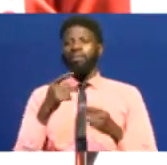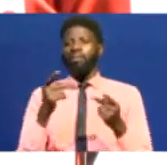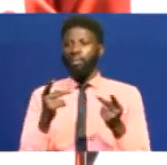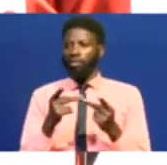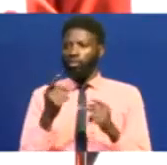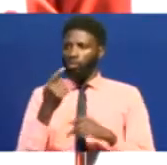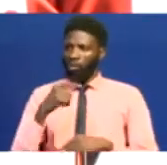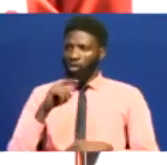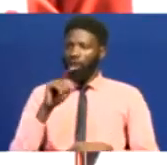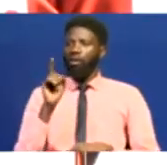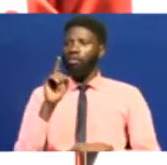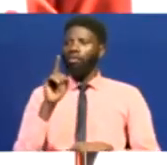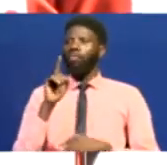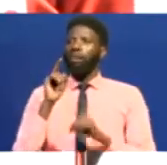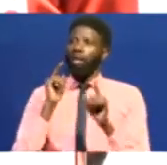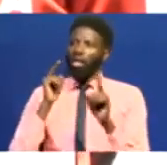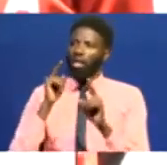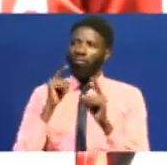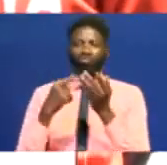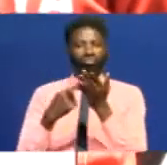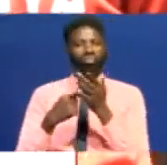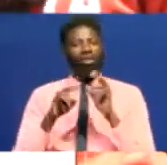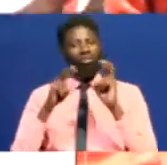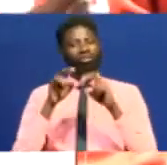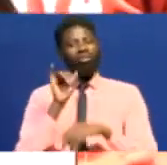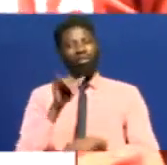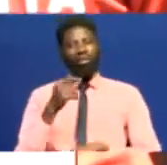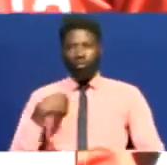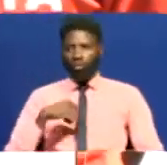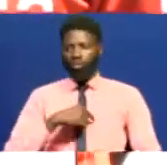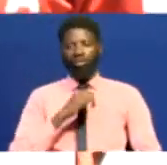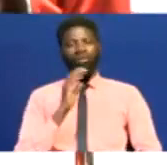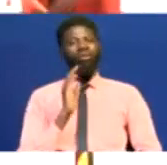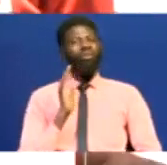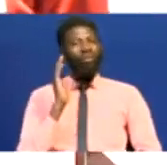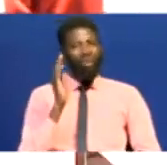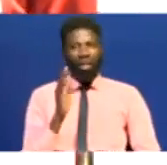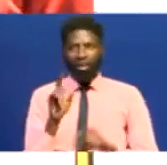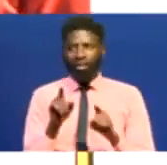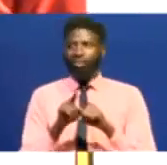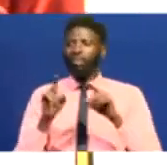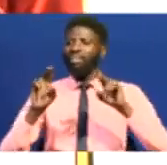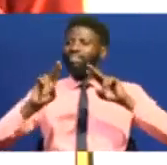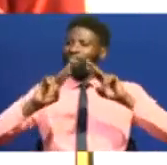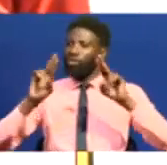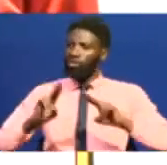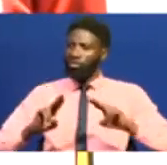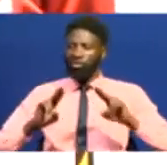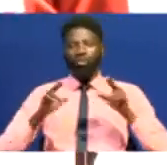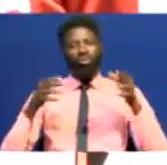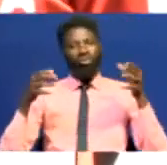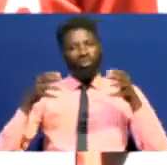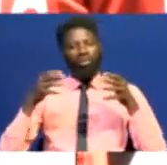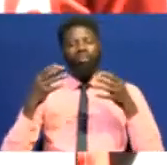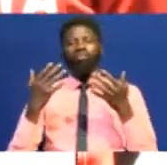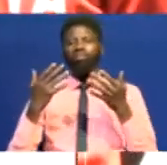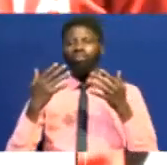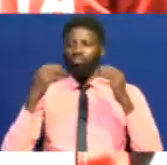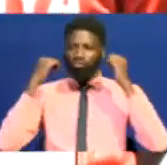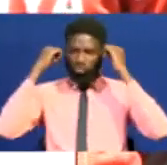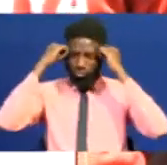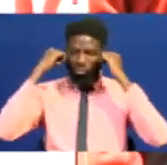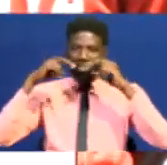to tackle and to discuss about these issues. So we'll be bringing international practitioners,